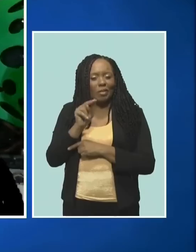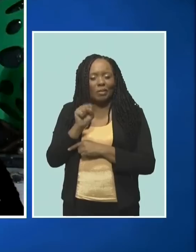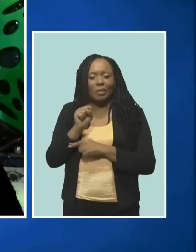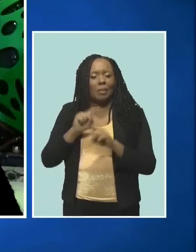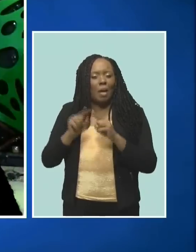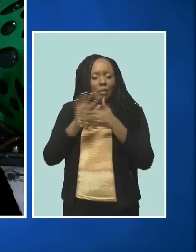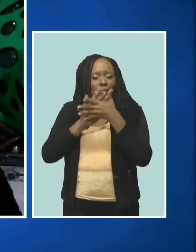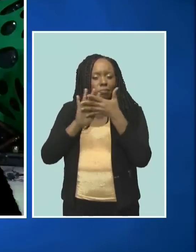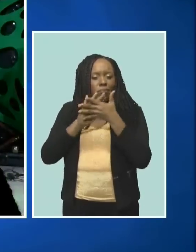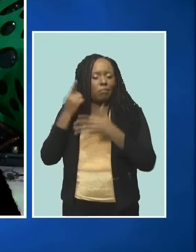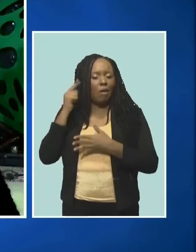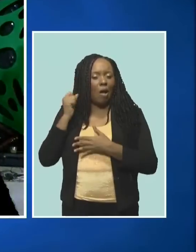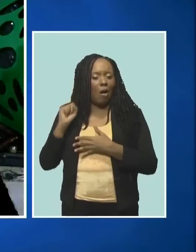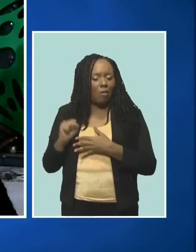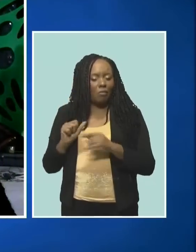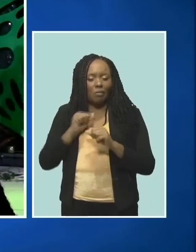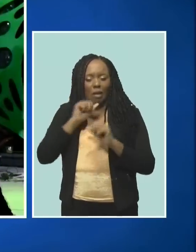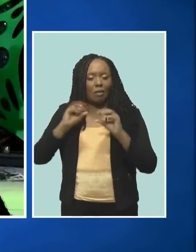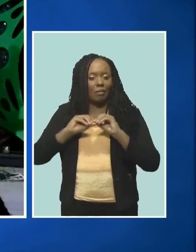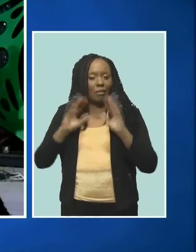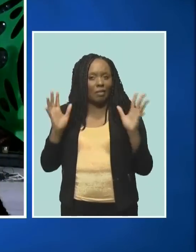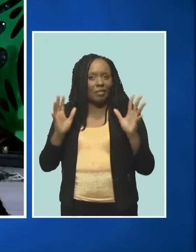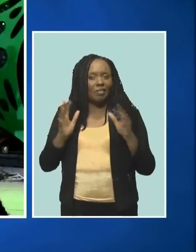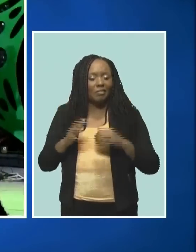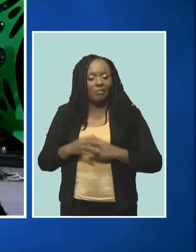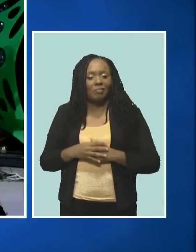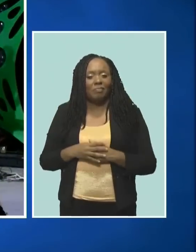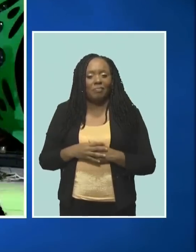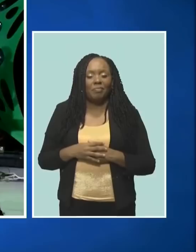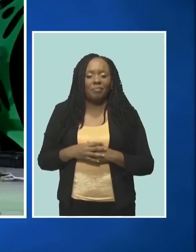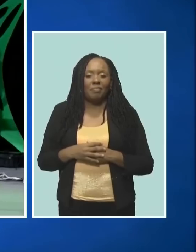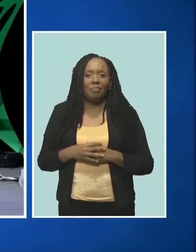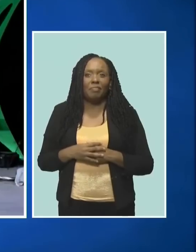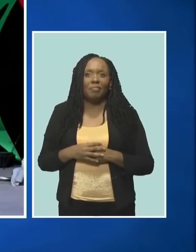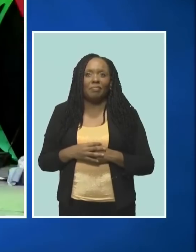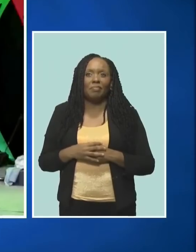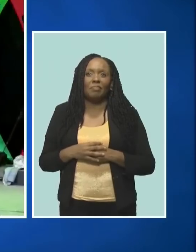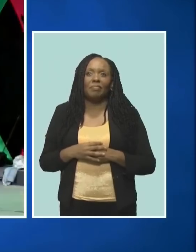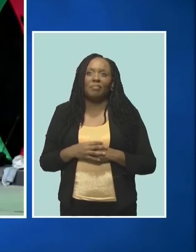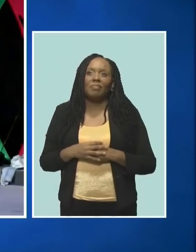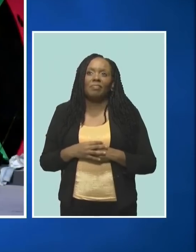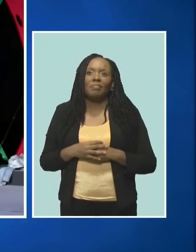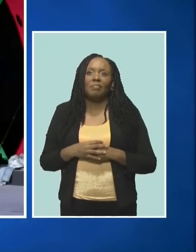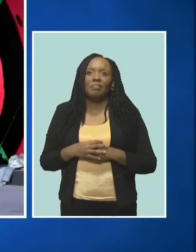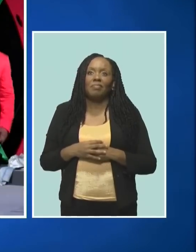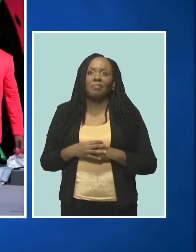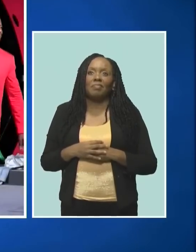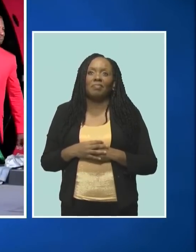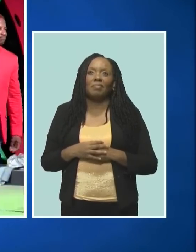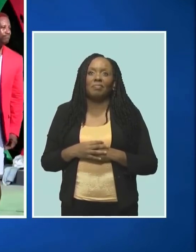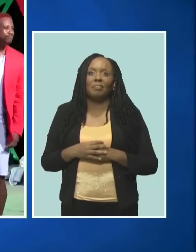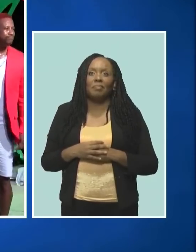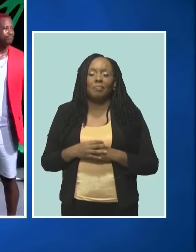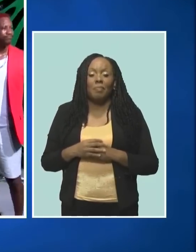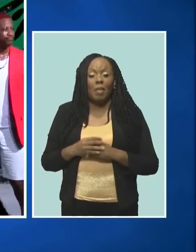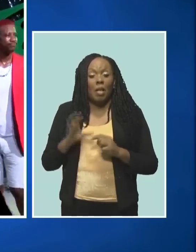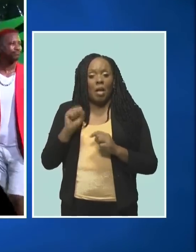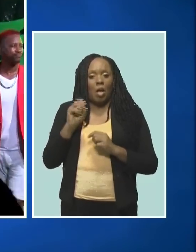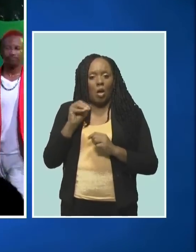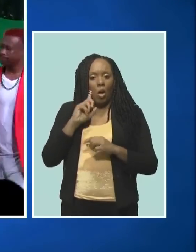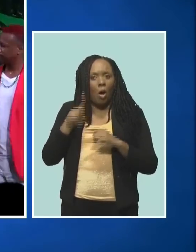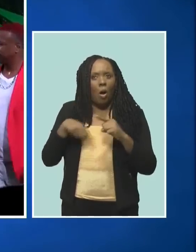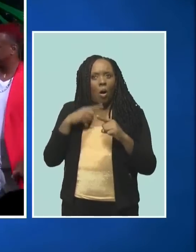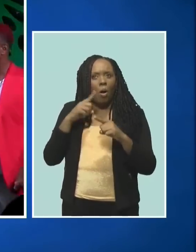There comes a time when you must cry. We're gonna miss the water until the world